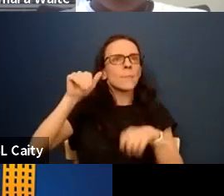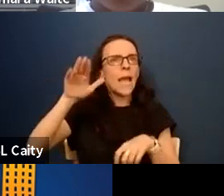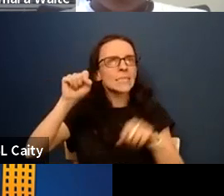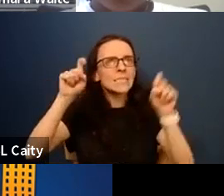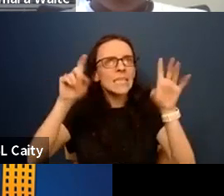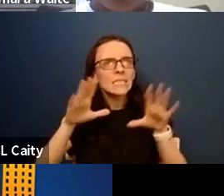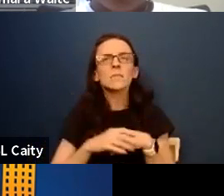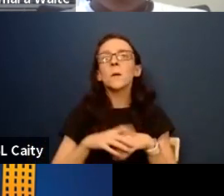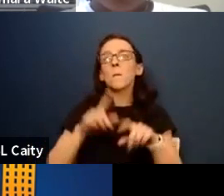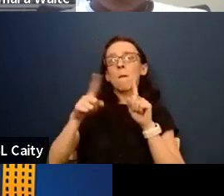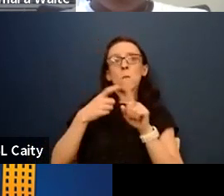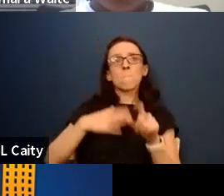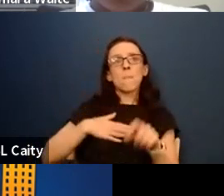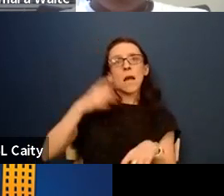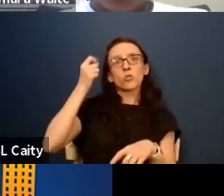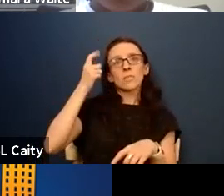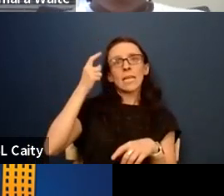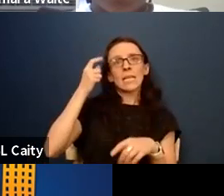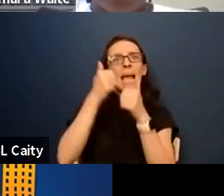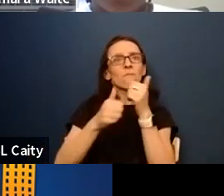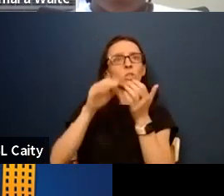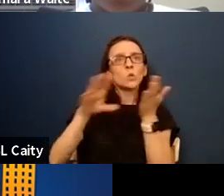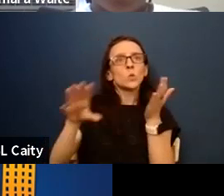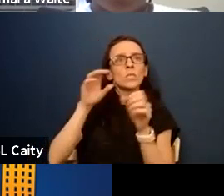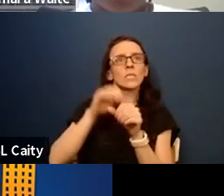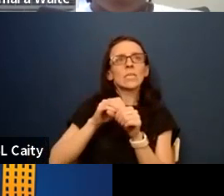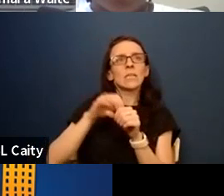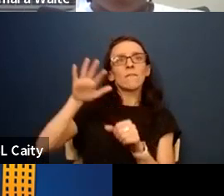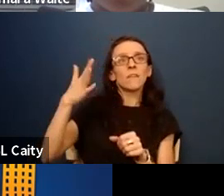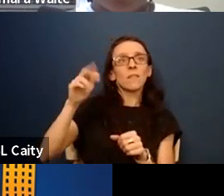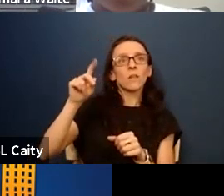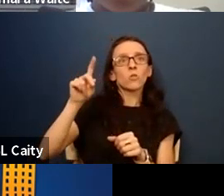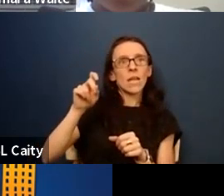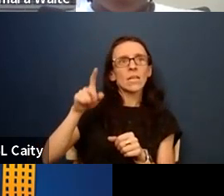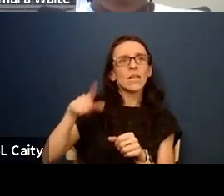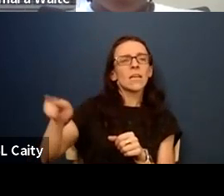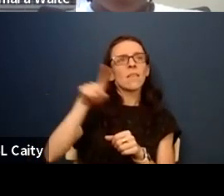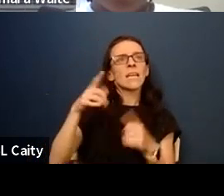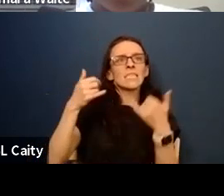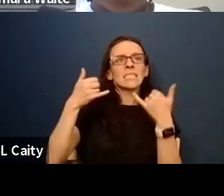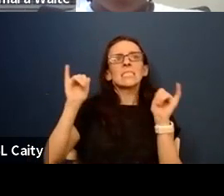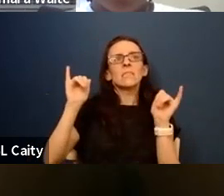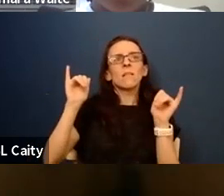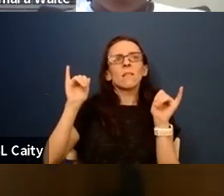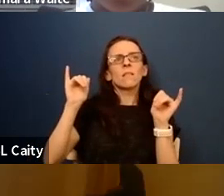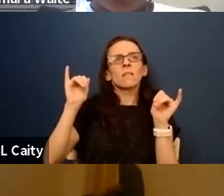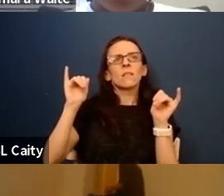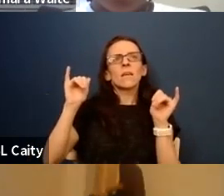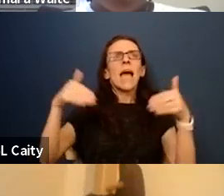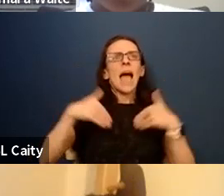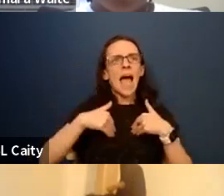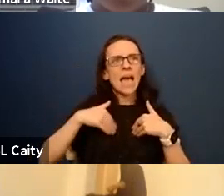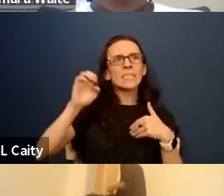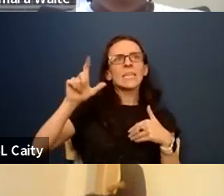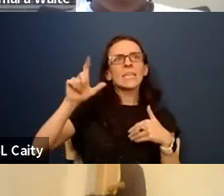I understand, every student in fifth grade, they still had an ELA and a